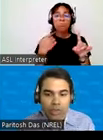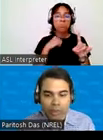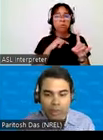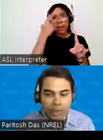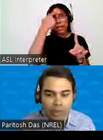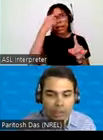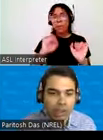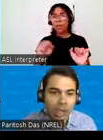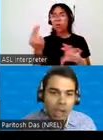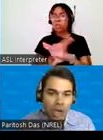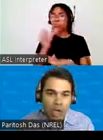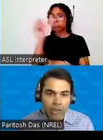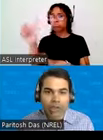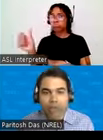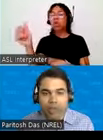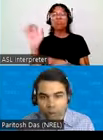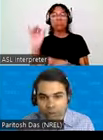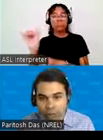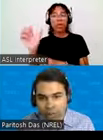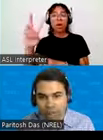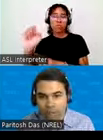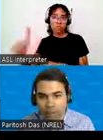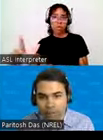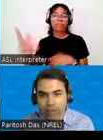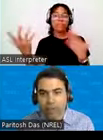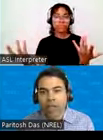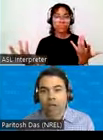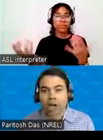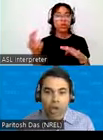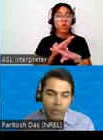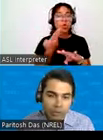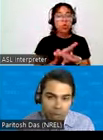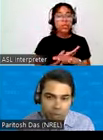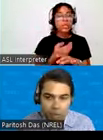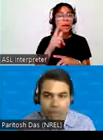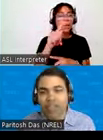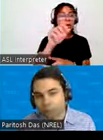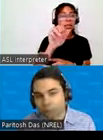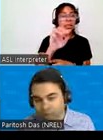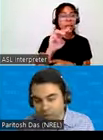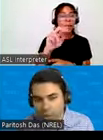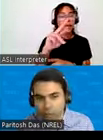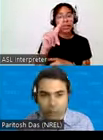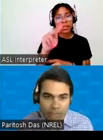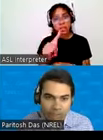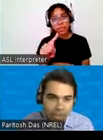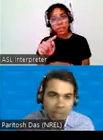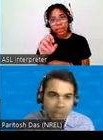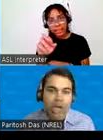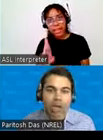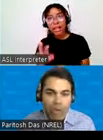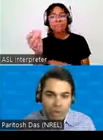We updated the input data that was used in IRP methods. However, we used latest projections for